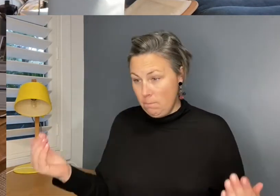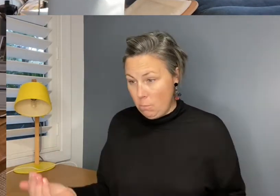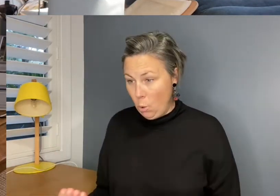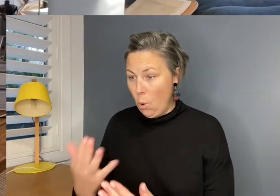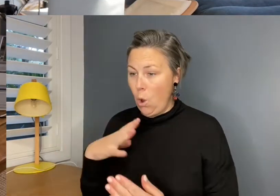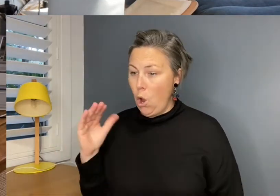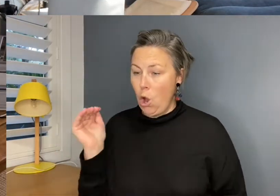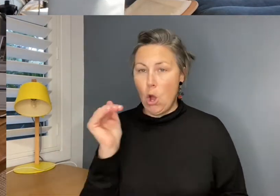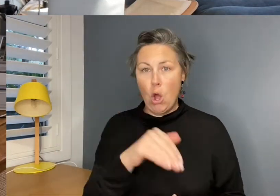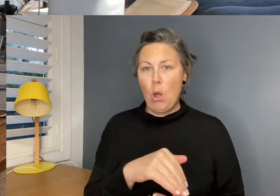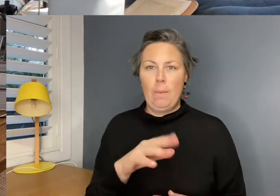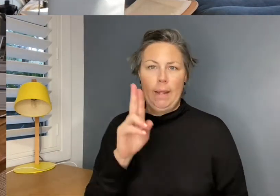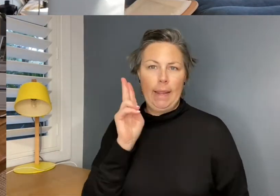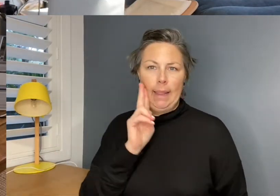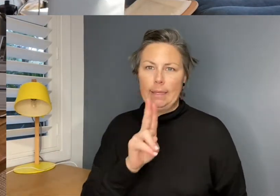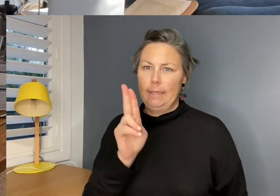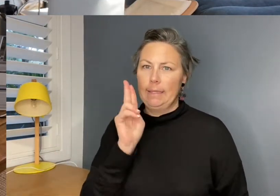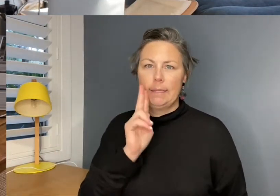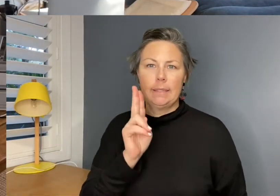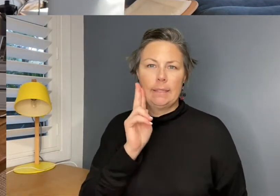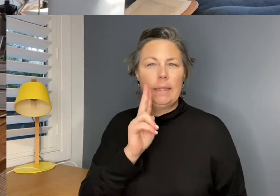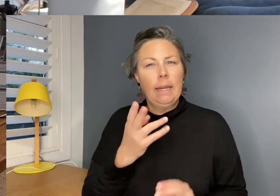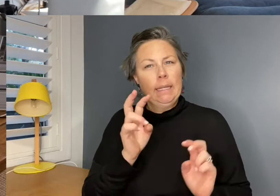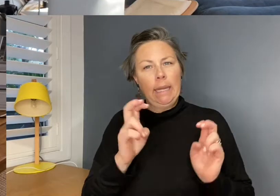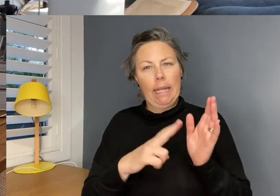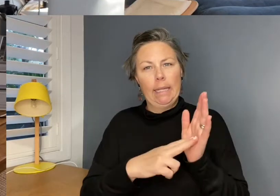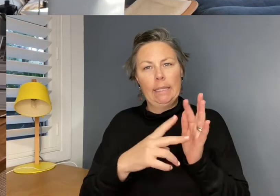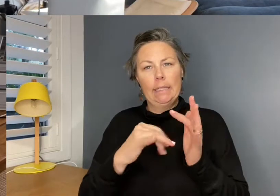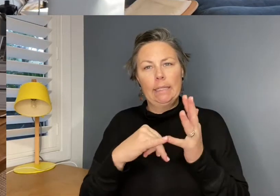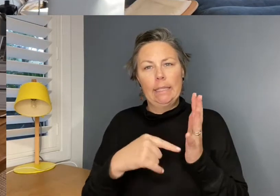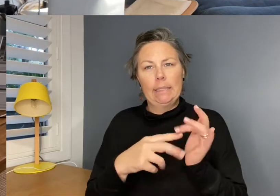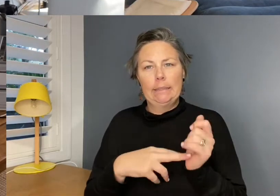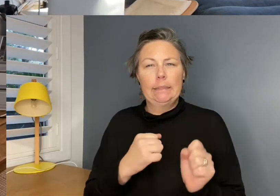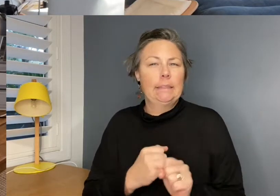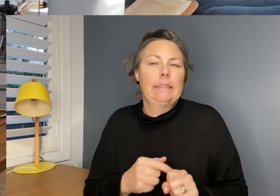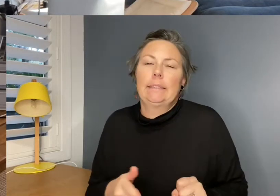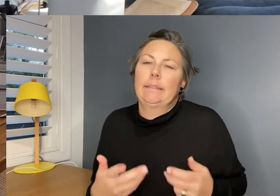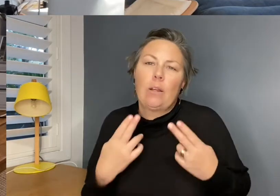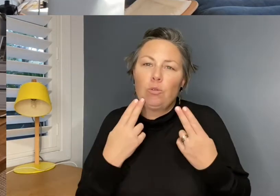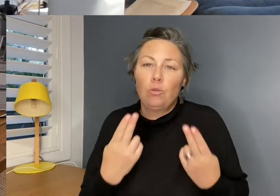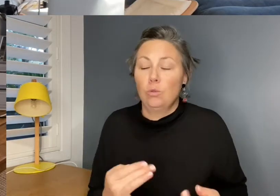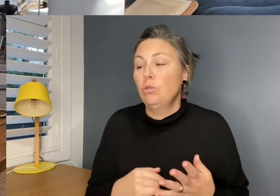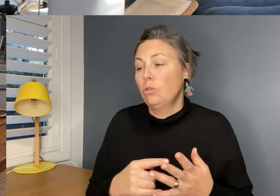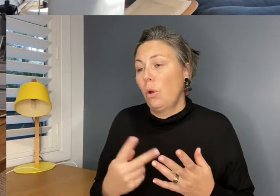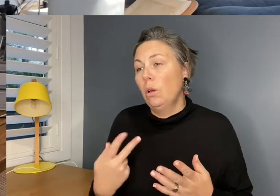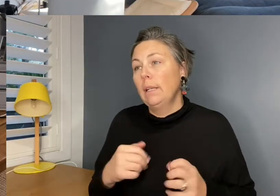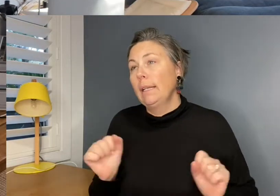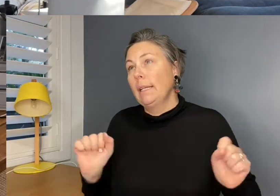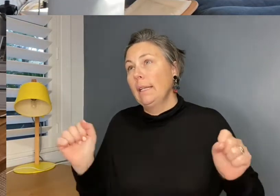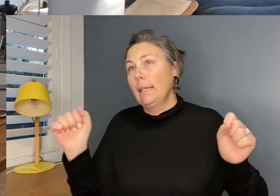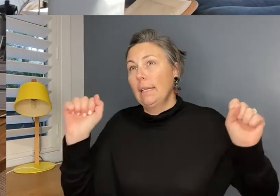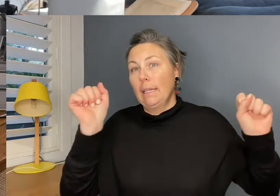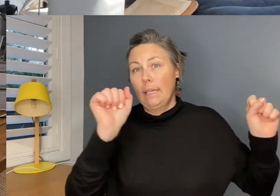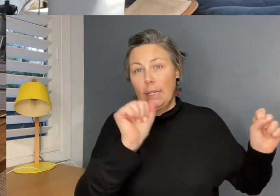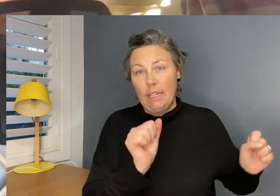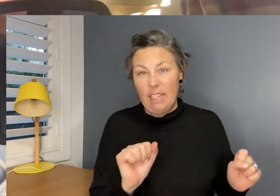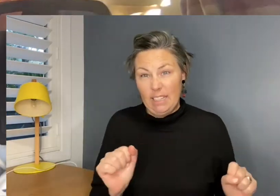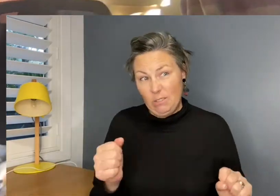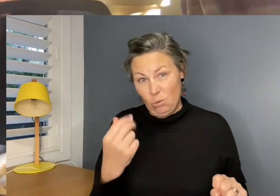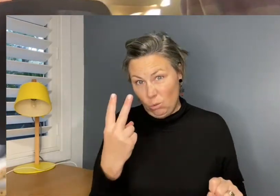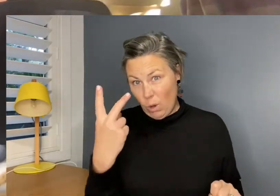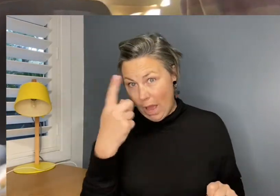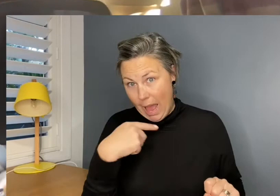fixated on is just coming home to a clean house. It is just that nesting instinct. I think you just can't help it. It's just part of the process. So we cleaned the house